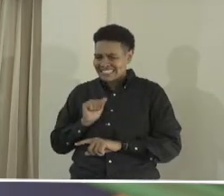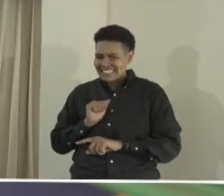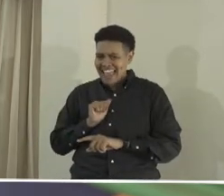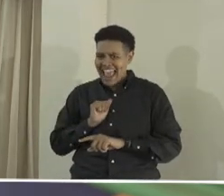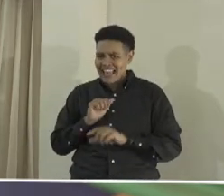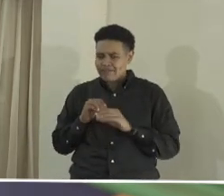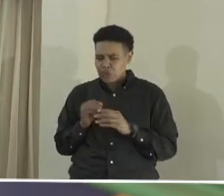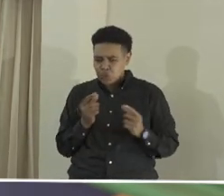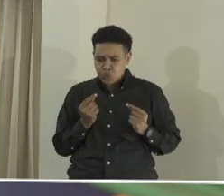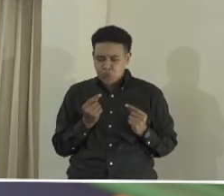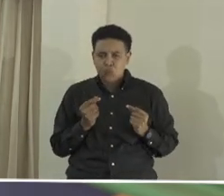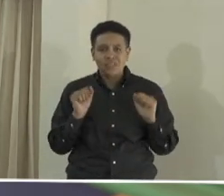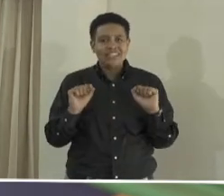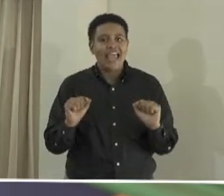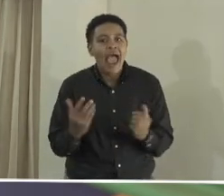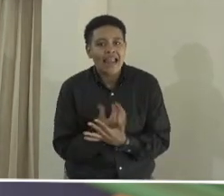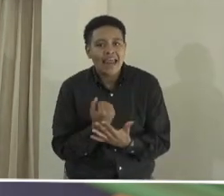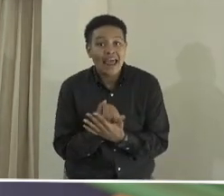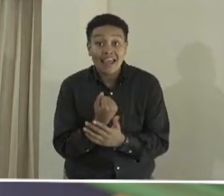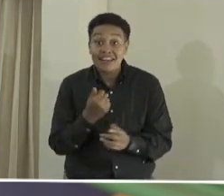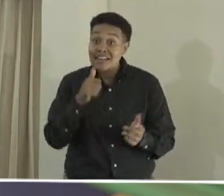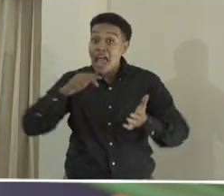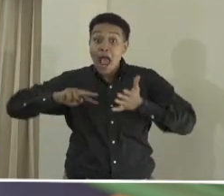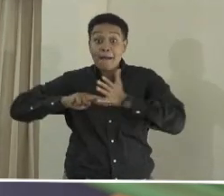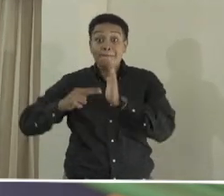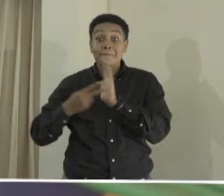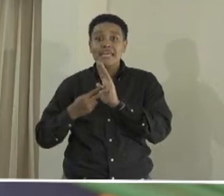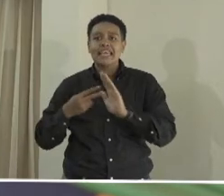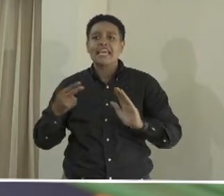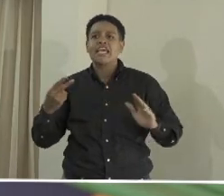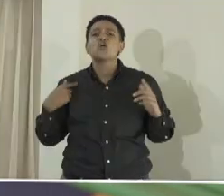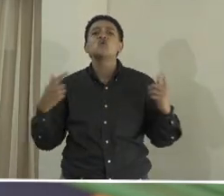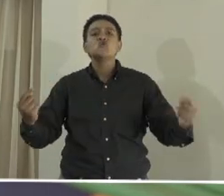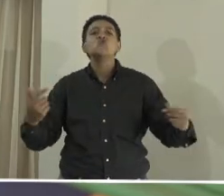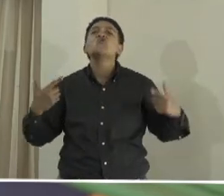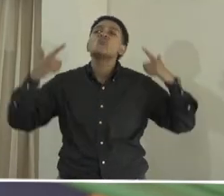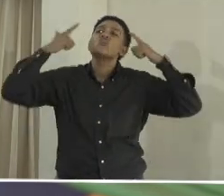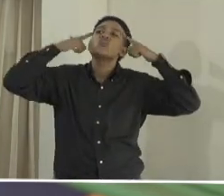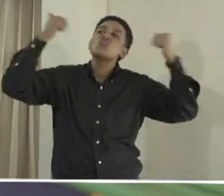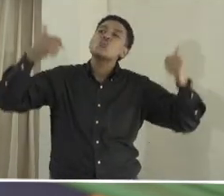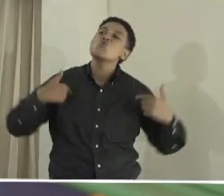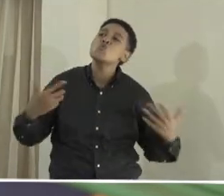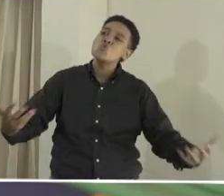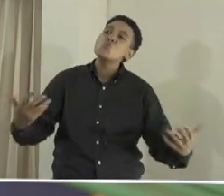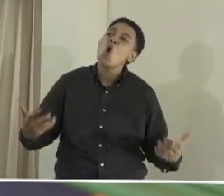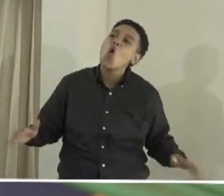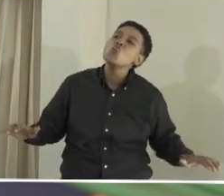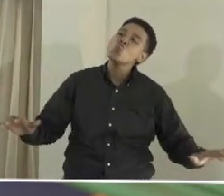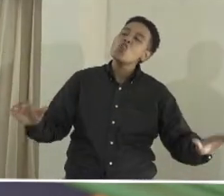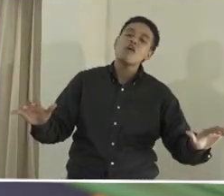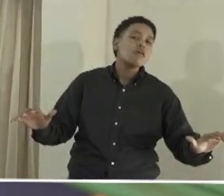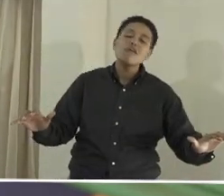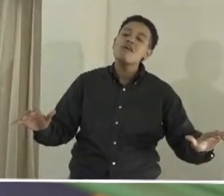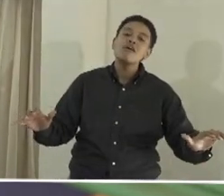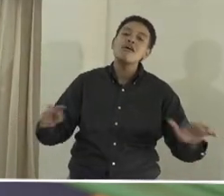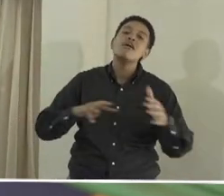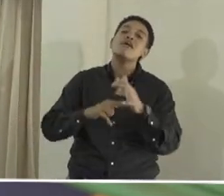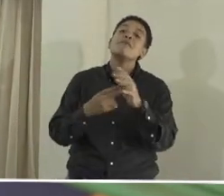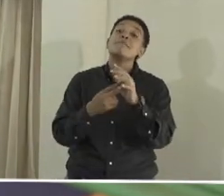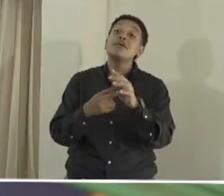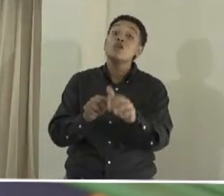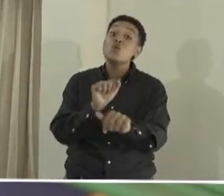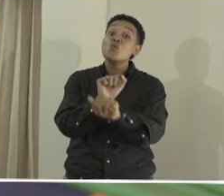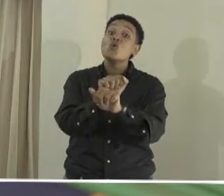so doing. It does not mean a license to do as we like. It means work and the